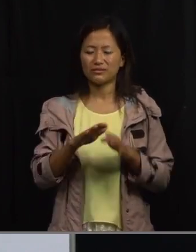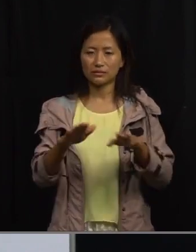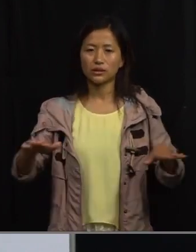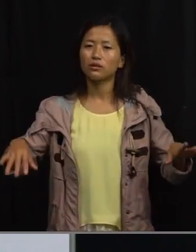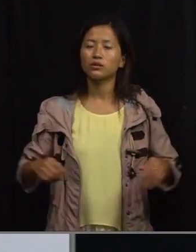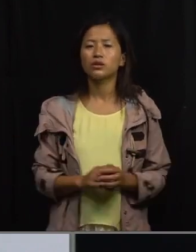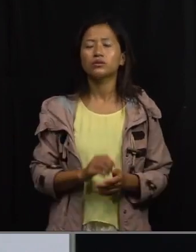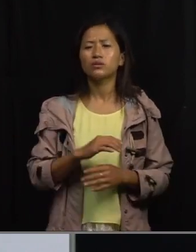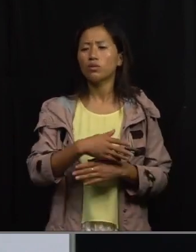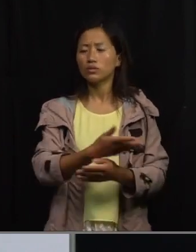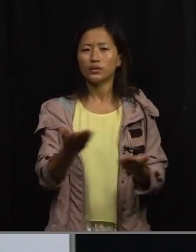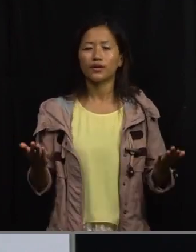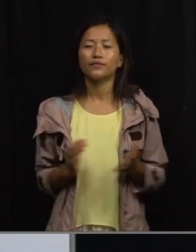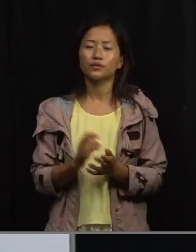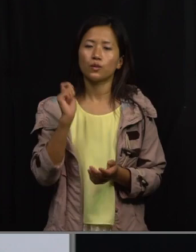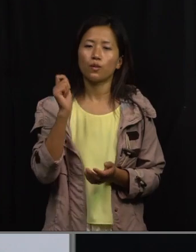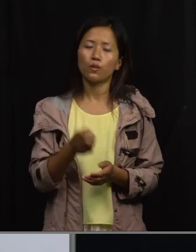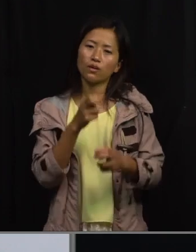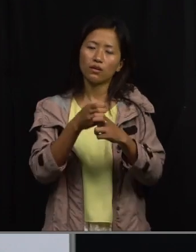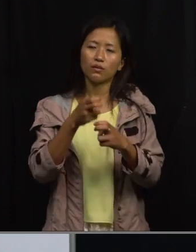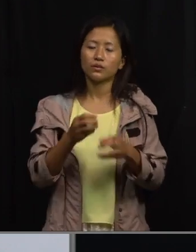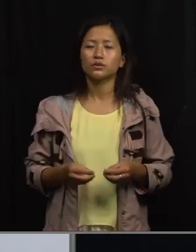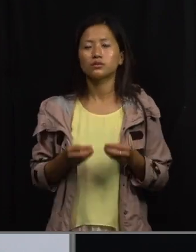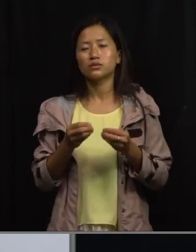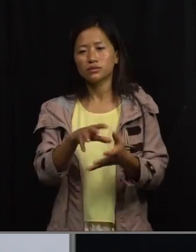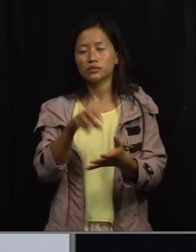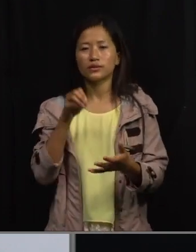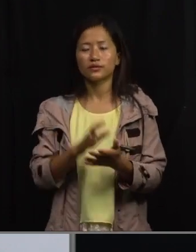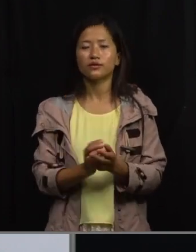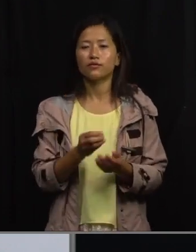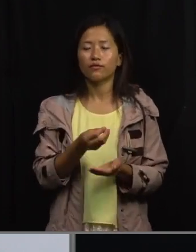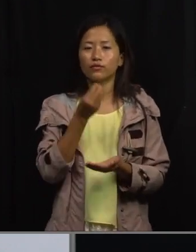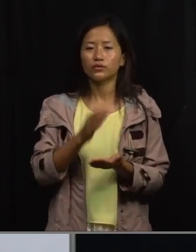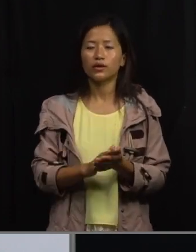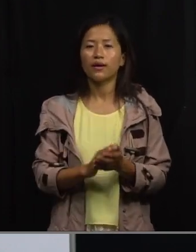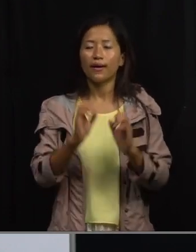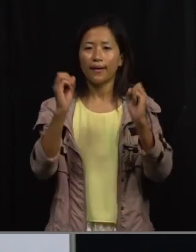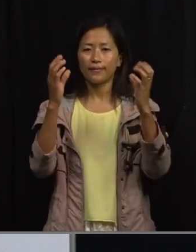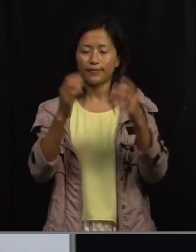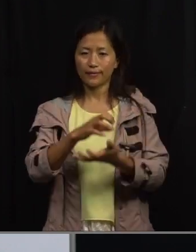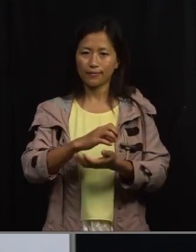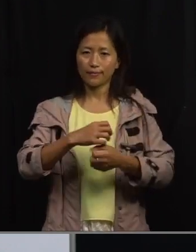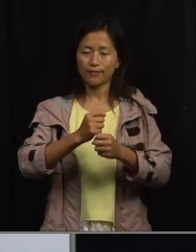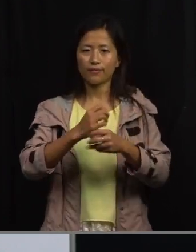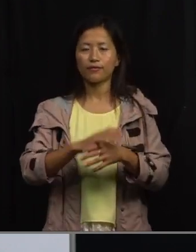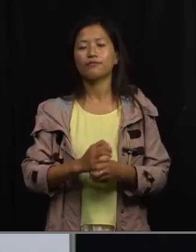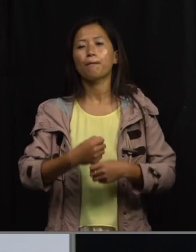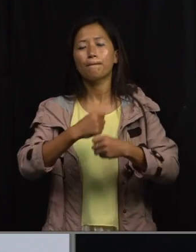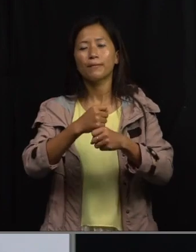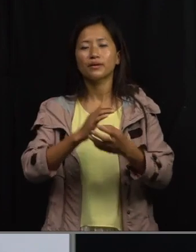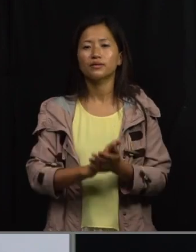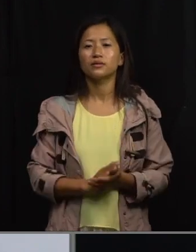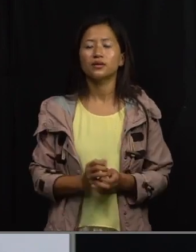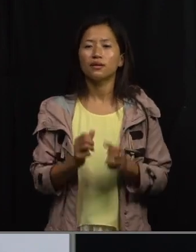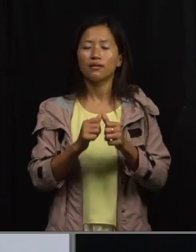they have to work hard in order to produce their food and also to procure handicraft articles.